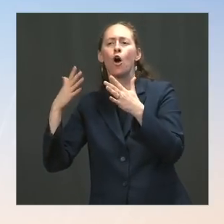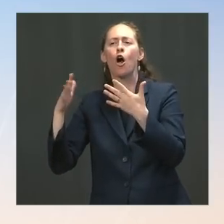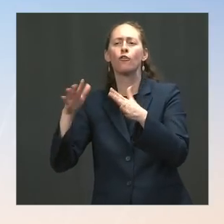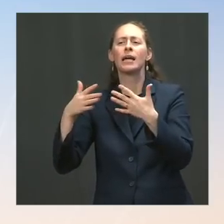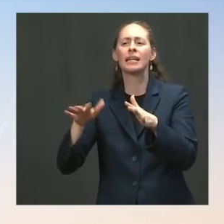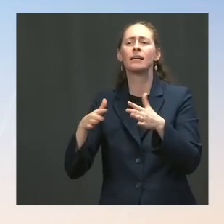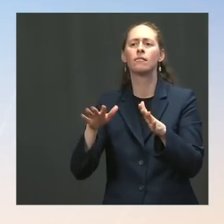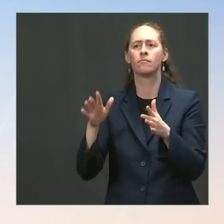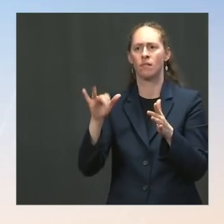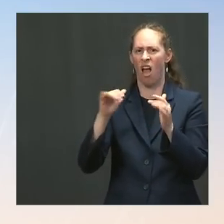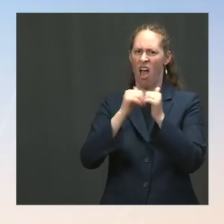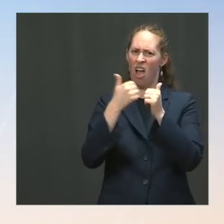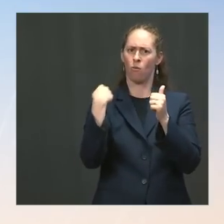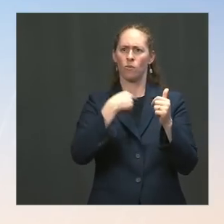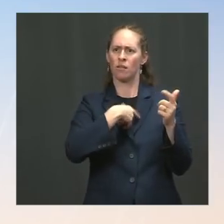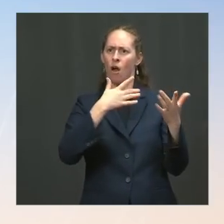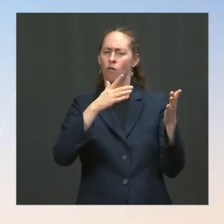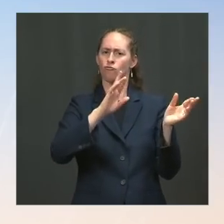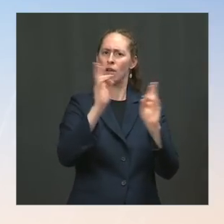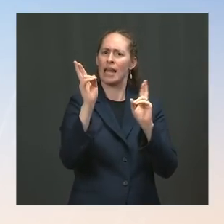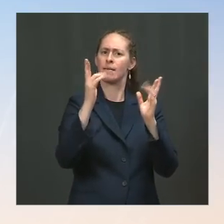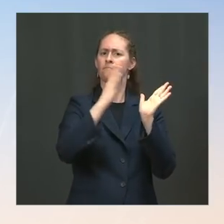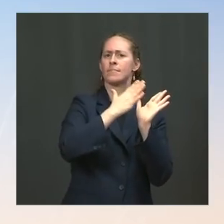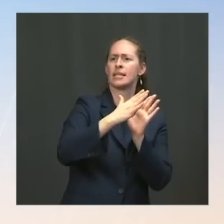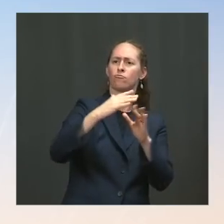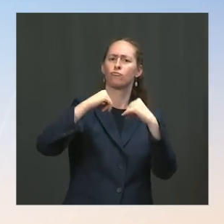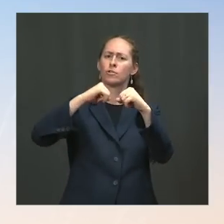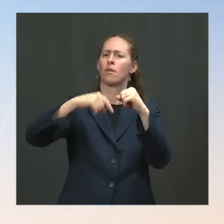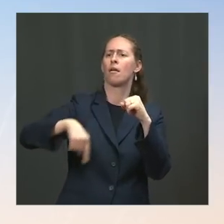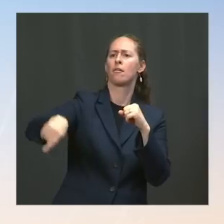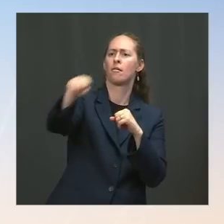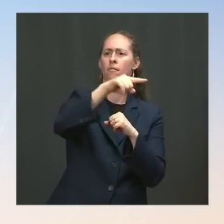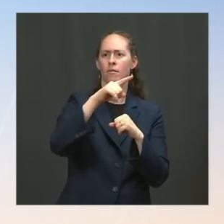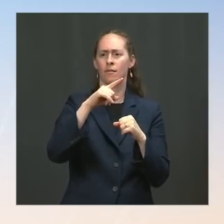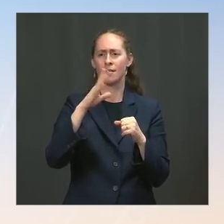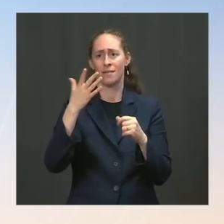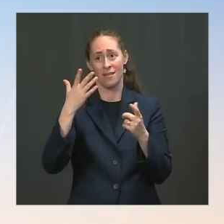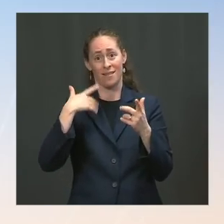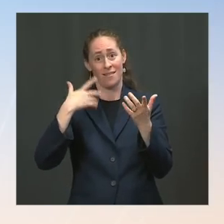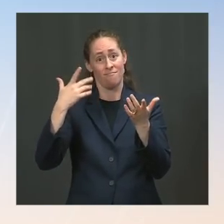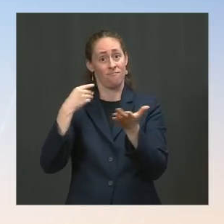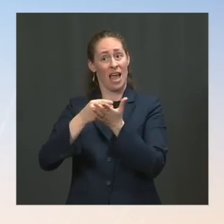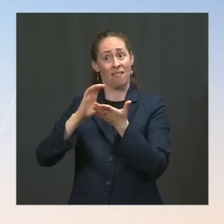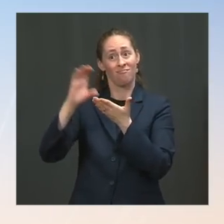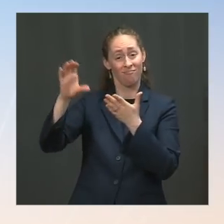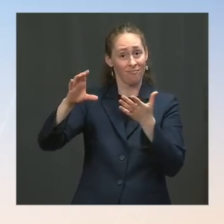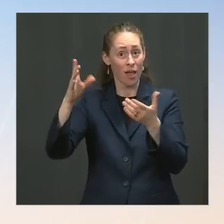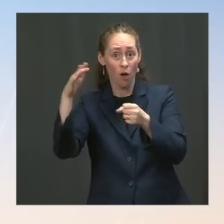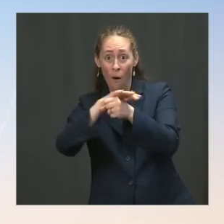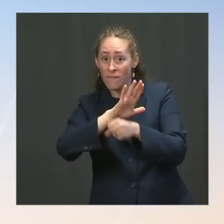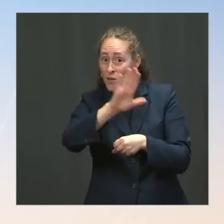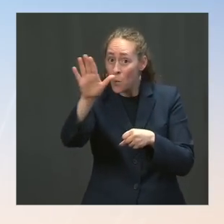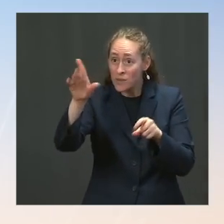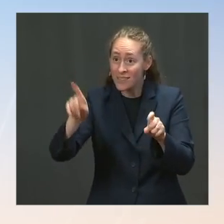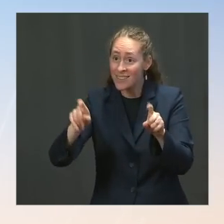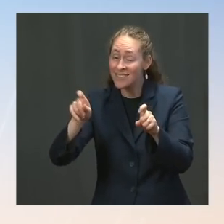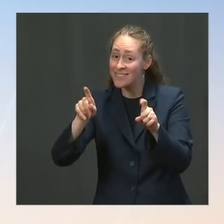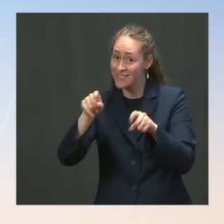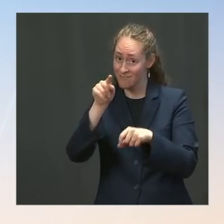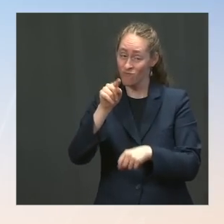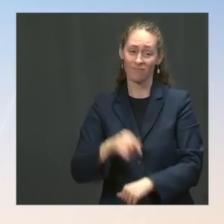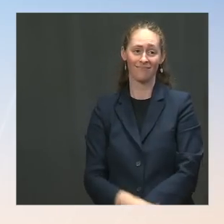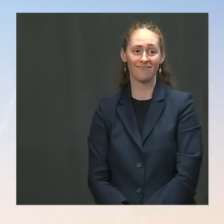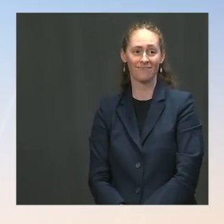obviously, funding to cover your testing is included in some of this as well. Go ahead. Oh, go ahead, Tam. Oh, sorry, I can't